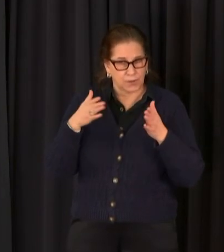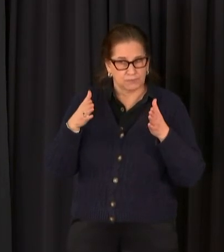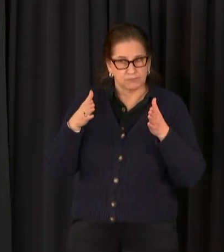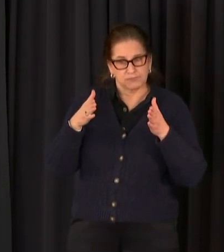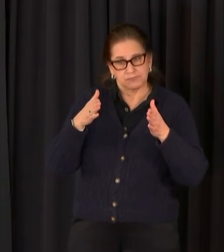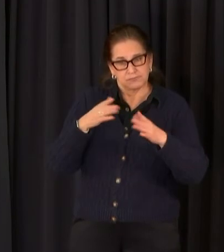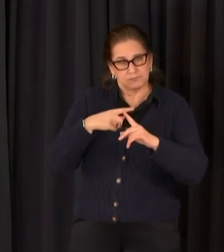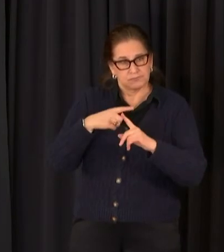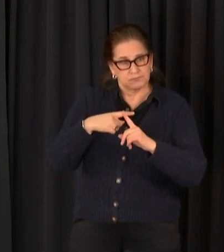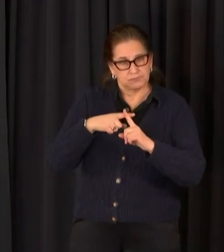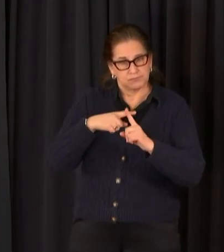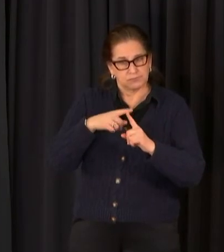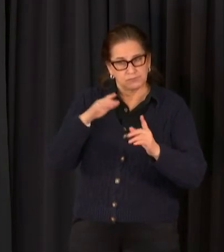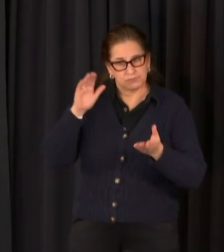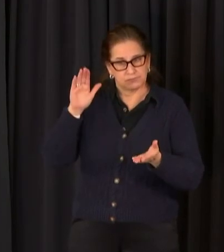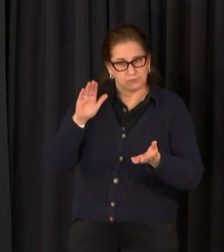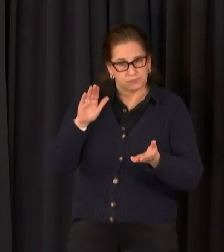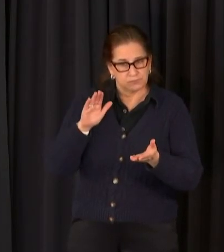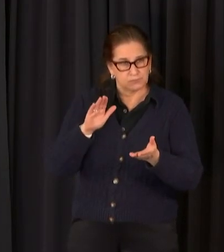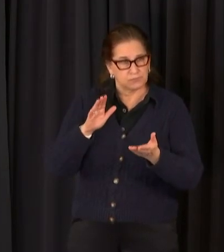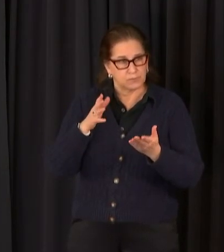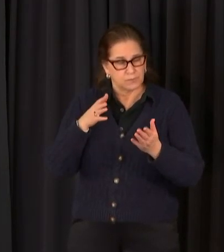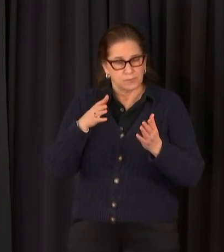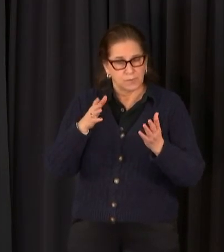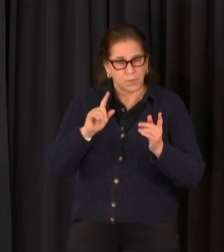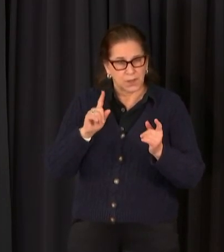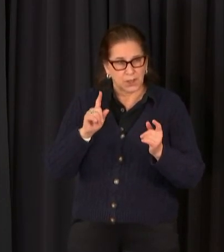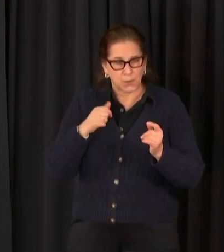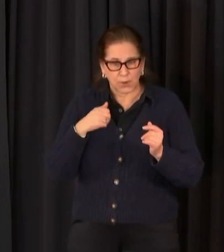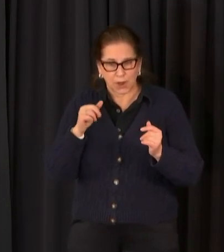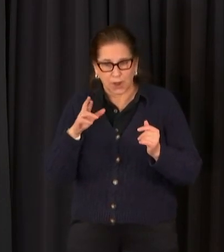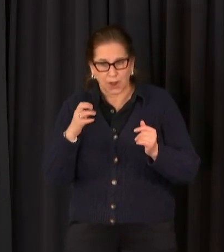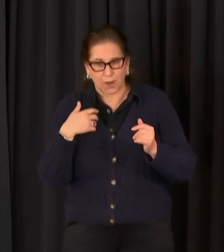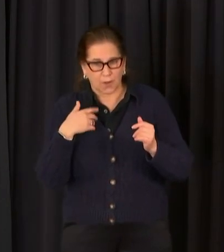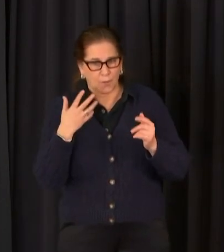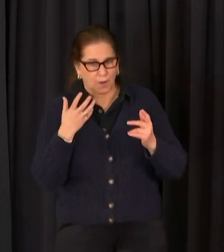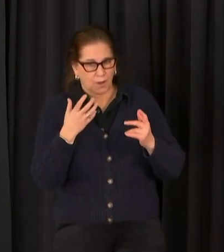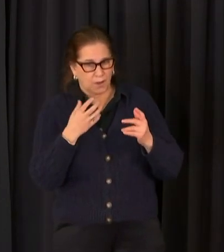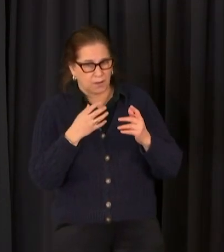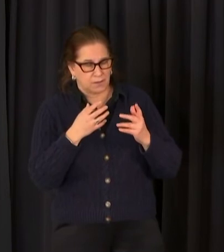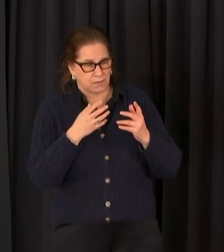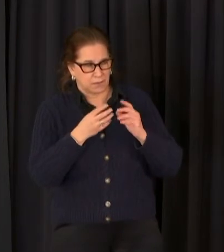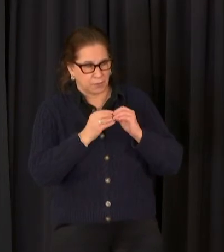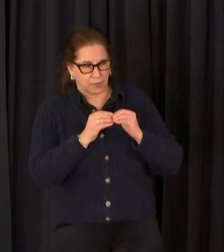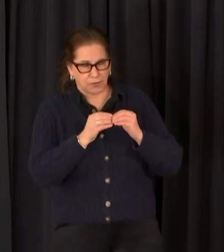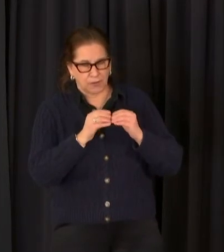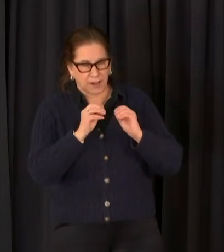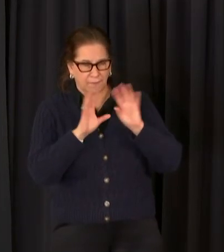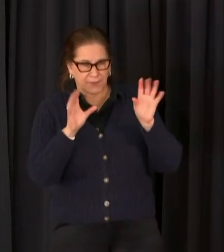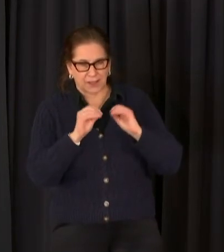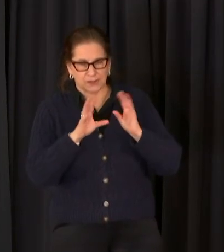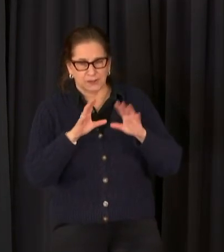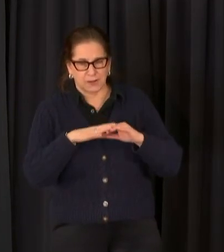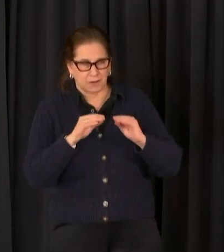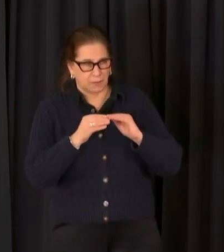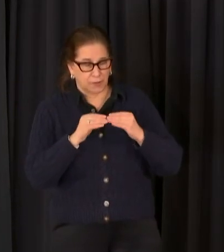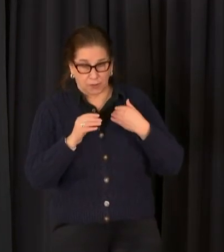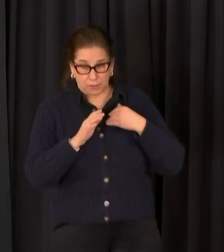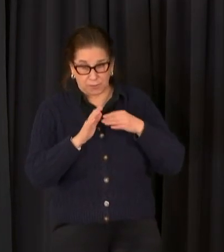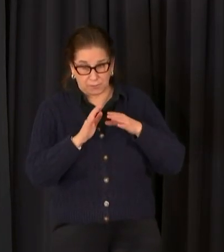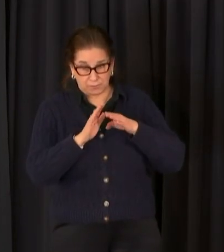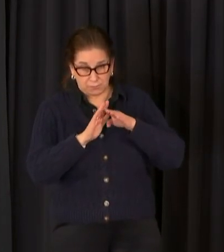daily case rate. And I was hoping to just get a clear-eyed assessment from you on what we're seeing in terms of these metrics trending downwards and